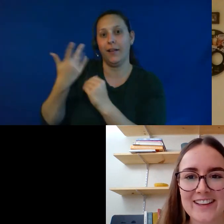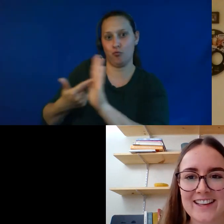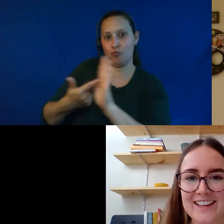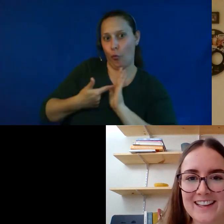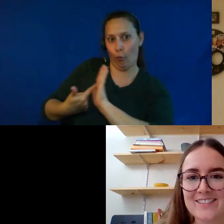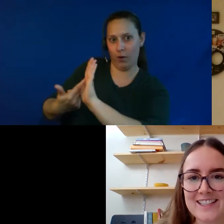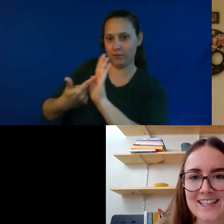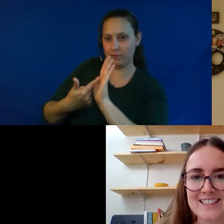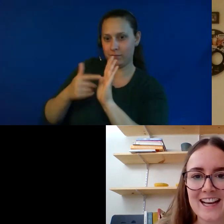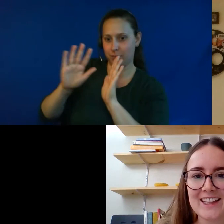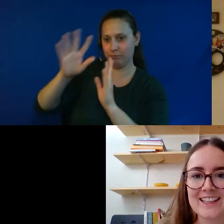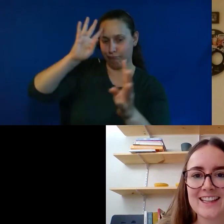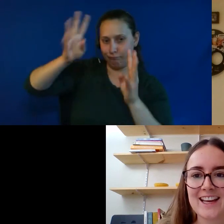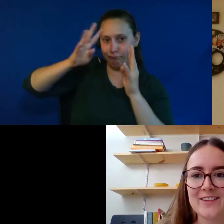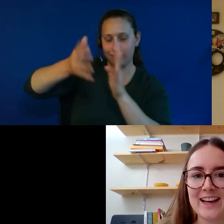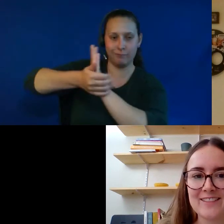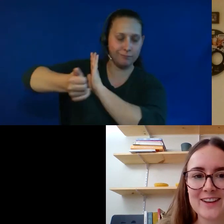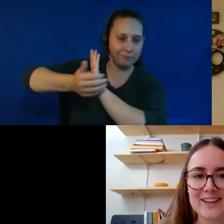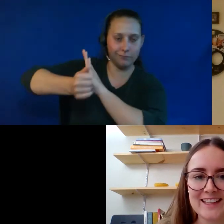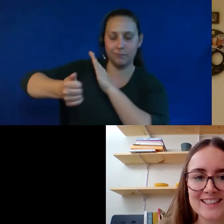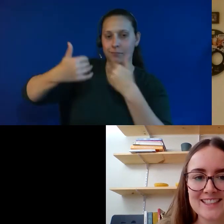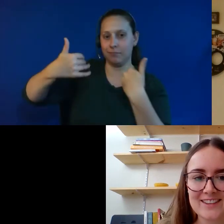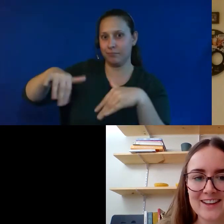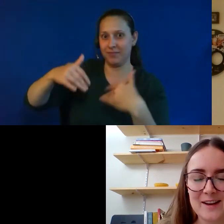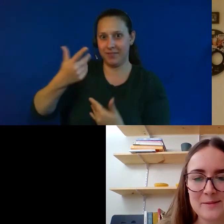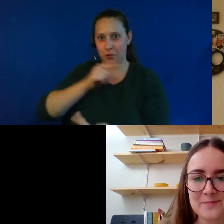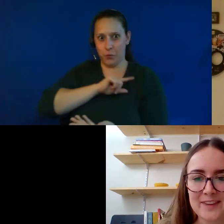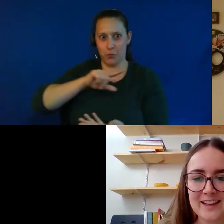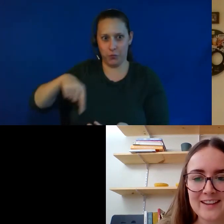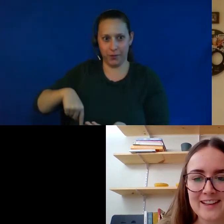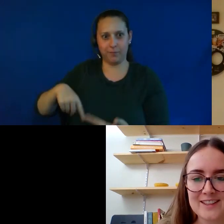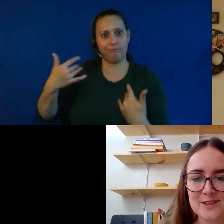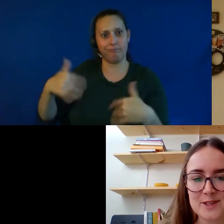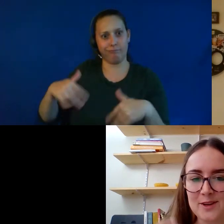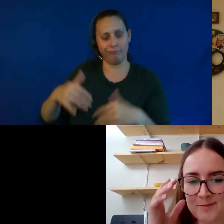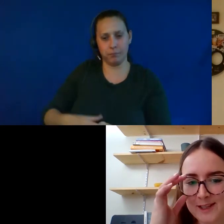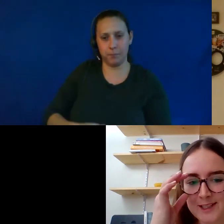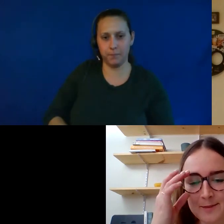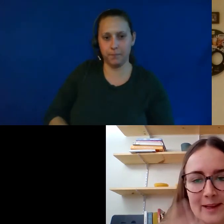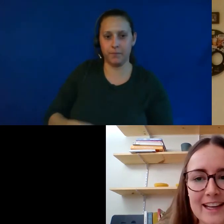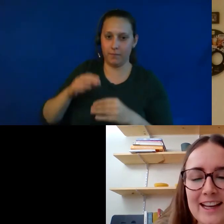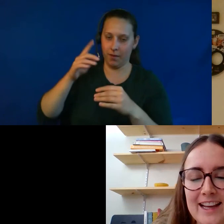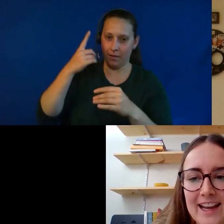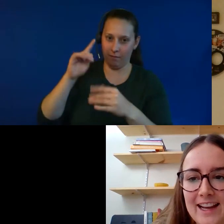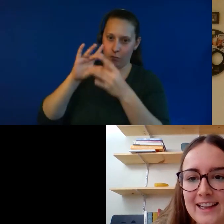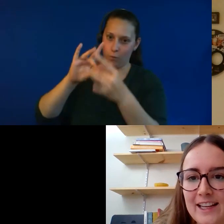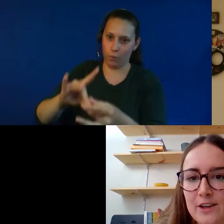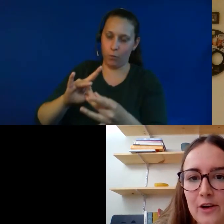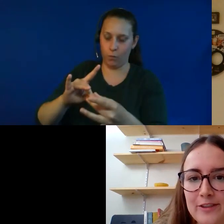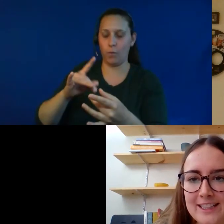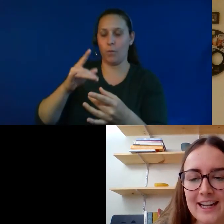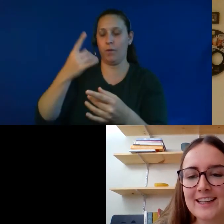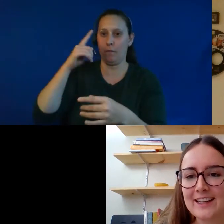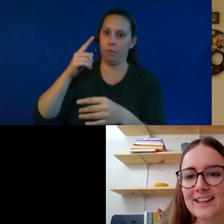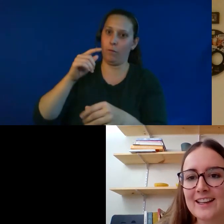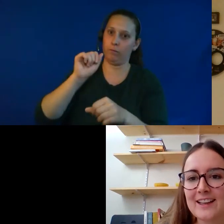all the innovation and talent that we have at Queen's towards entrepreneurship. And thank you all